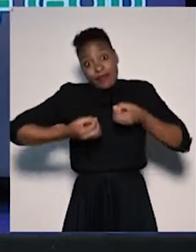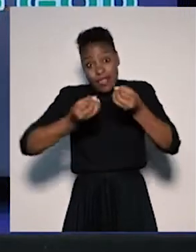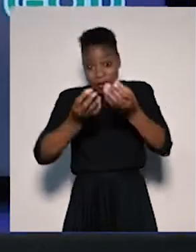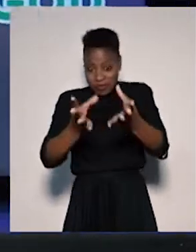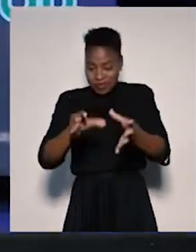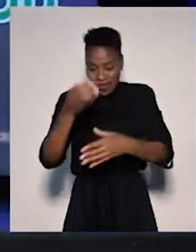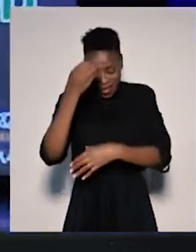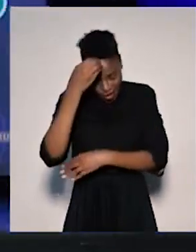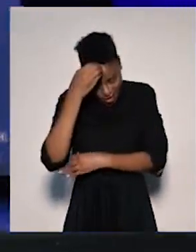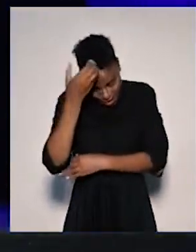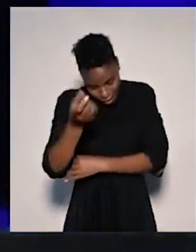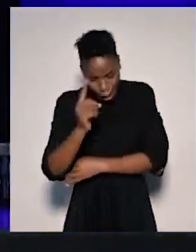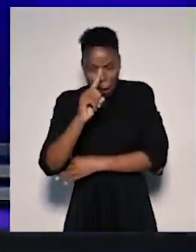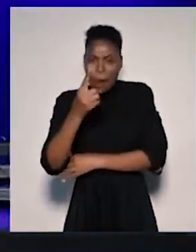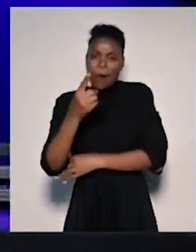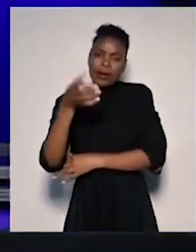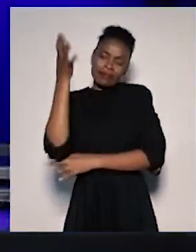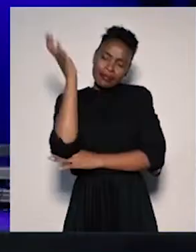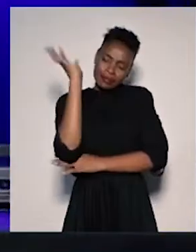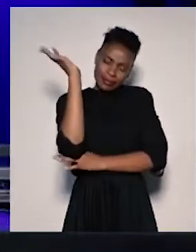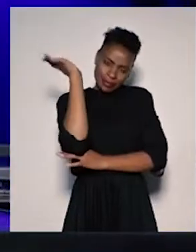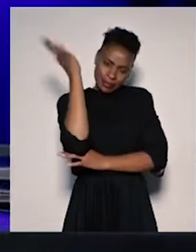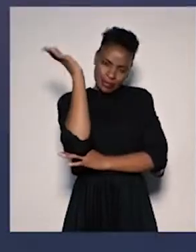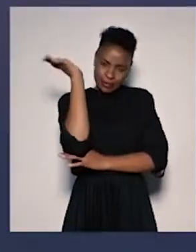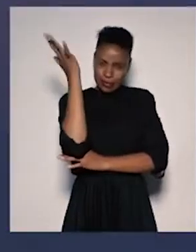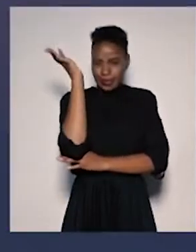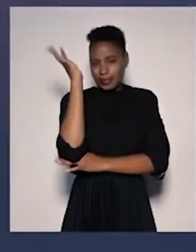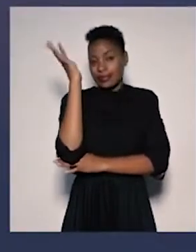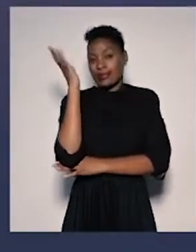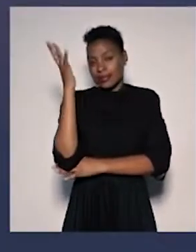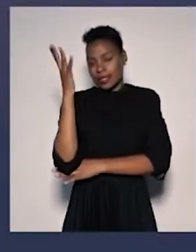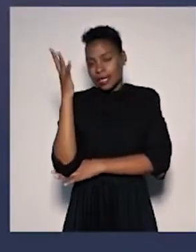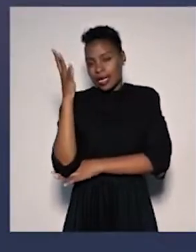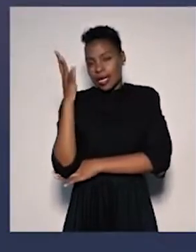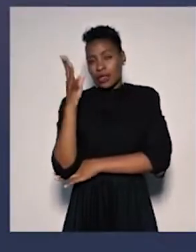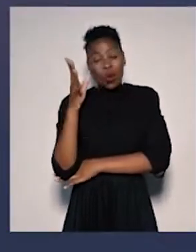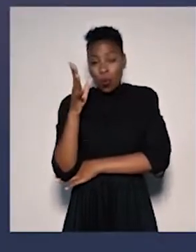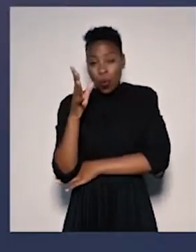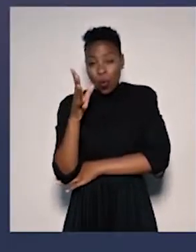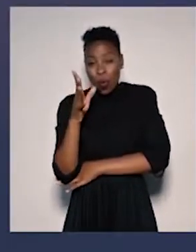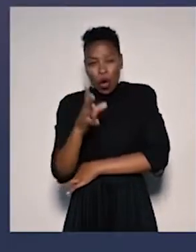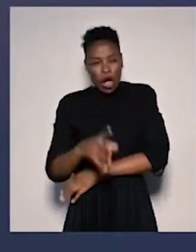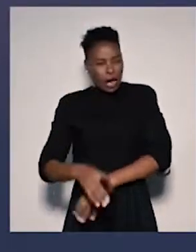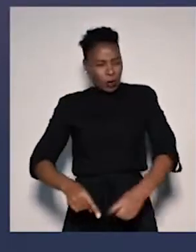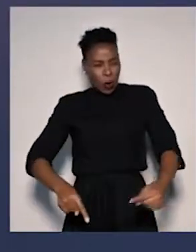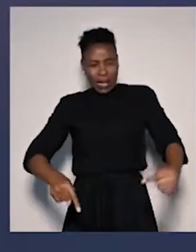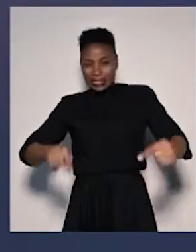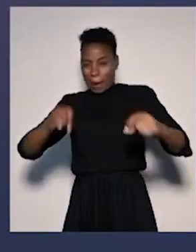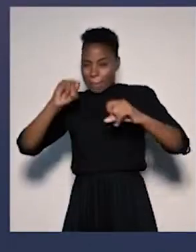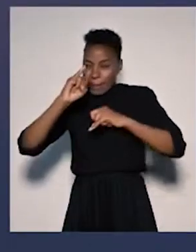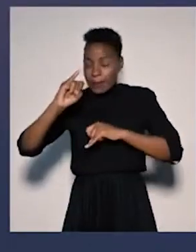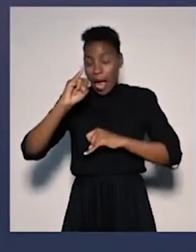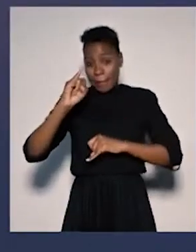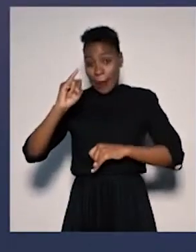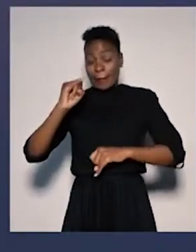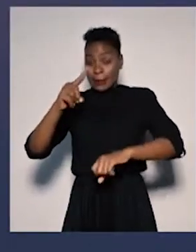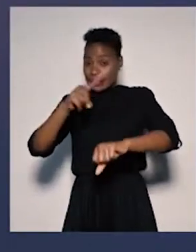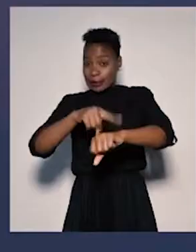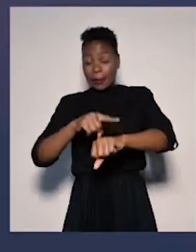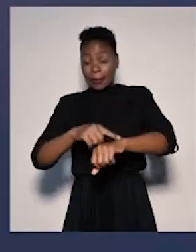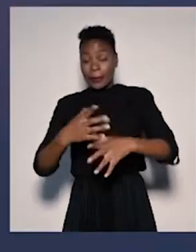heard, Bazalana. One preacher was teaching on this, and this was a critical point he made. I'll never forget